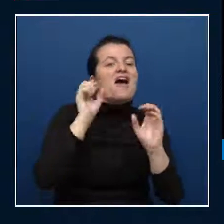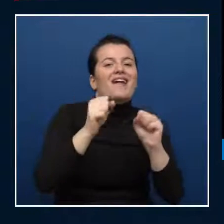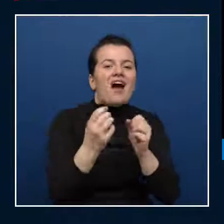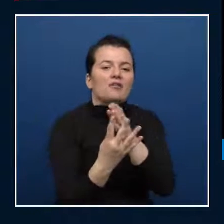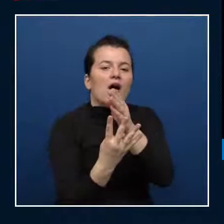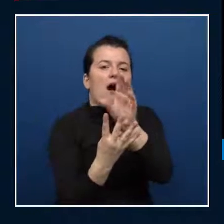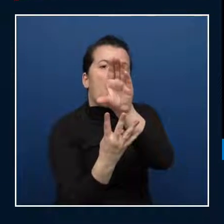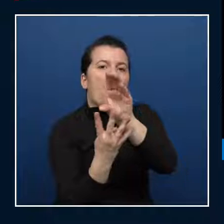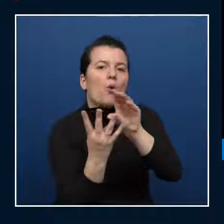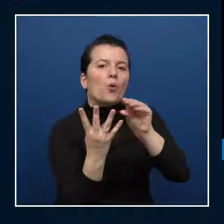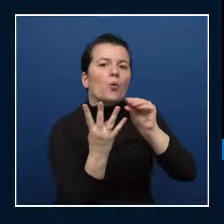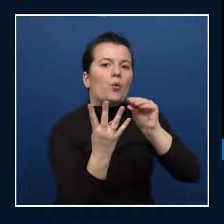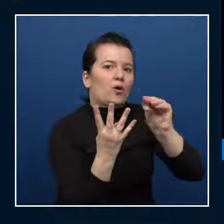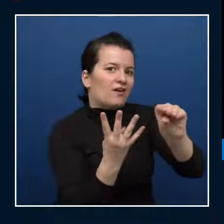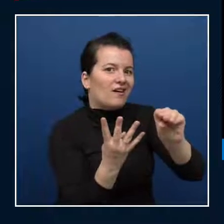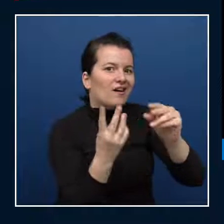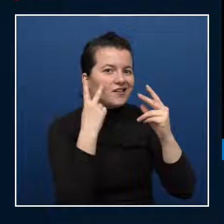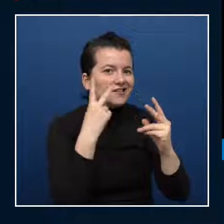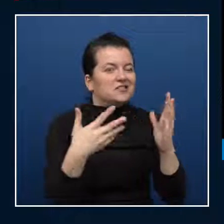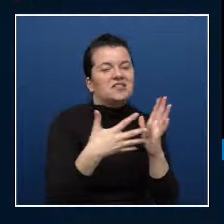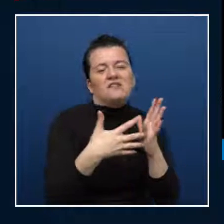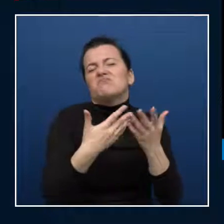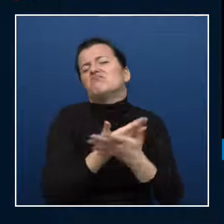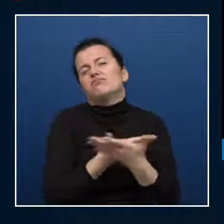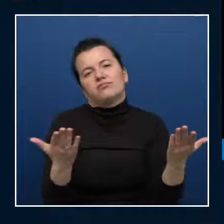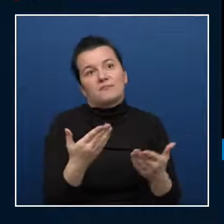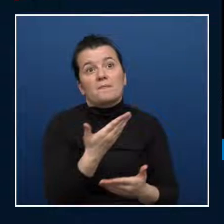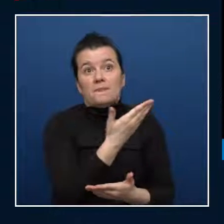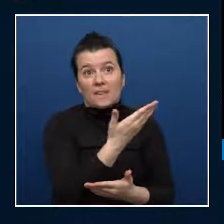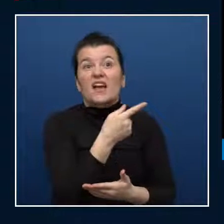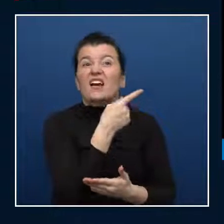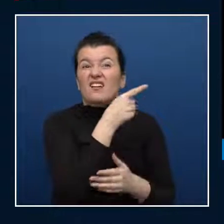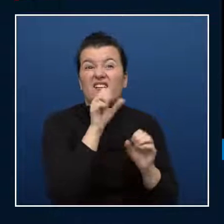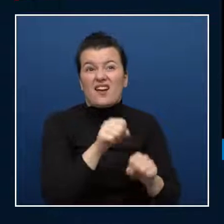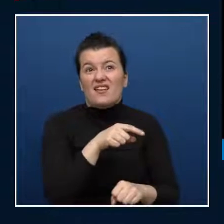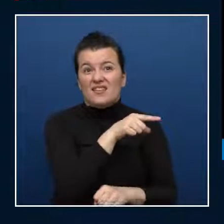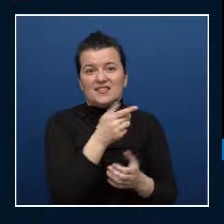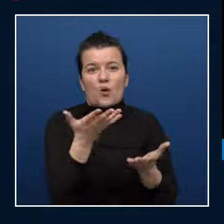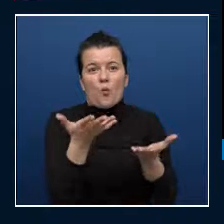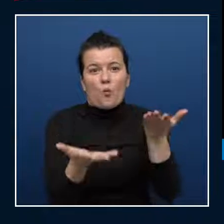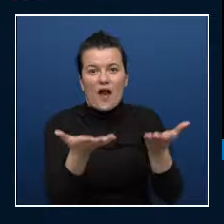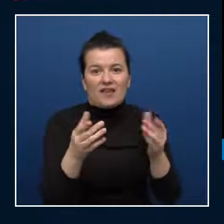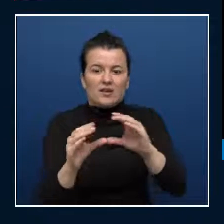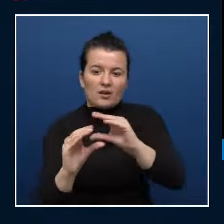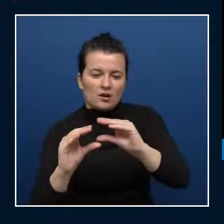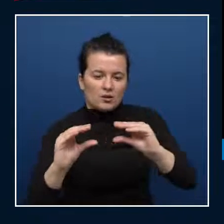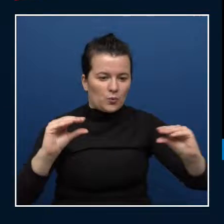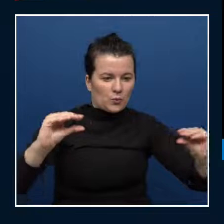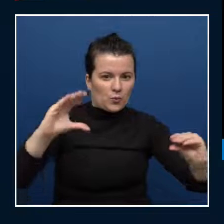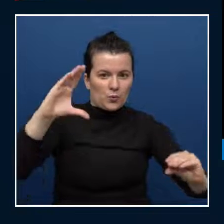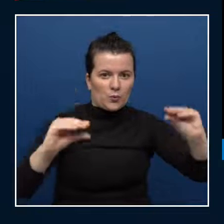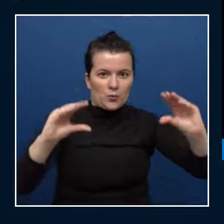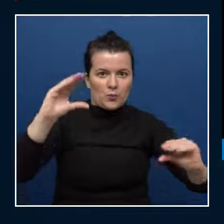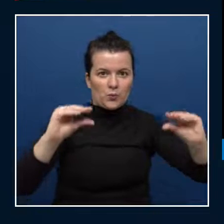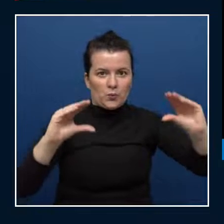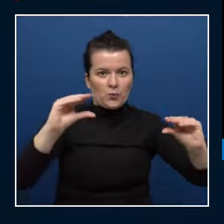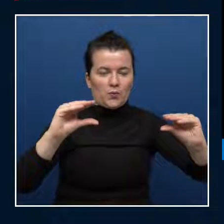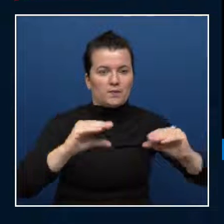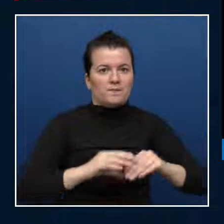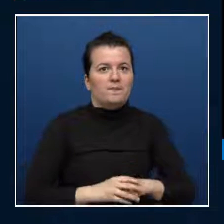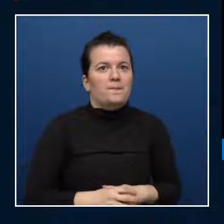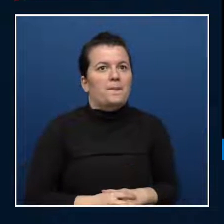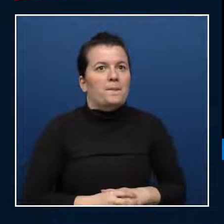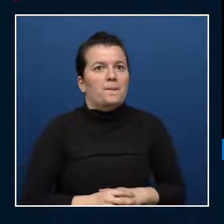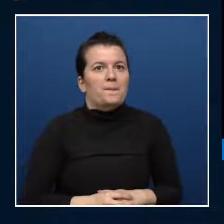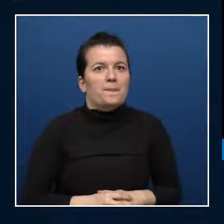an option for you as well. Performance traffic routing is all about trying to give the end user